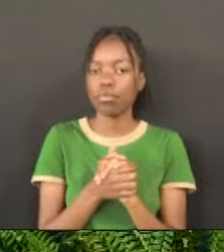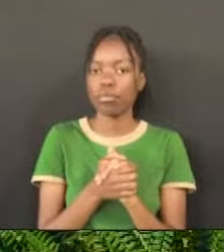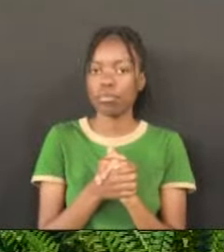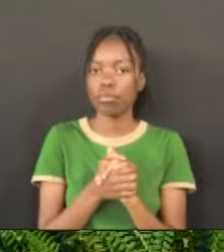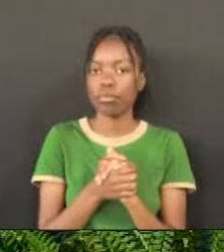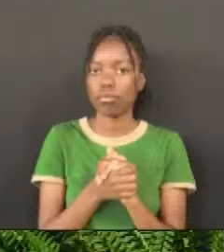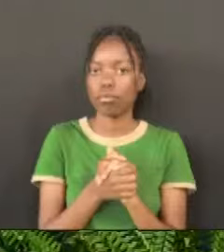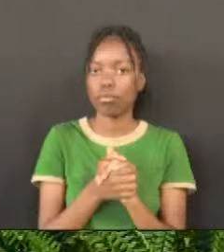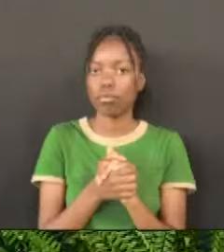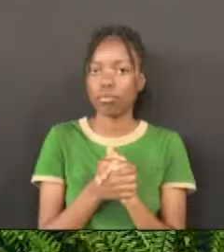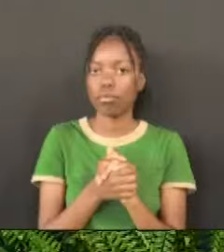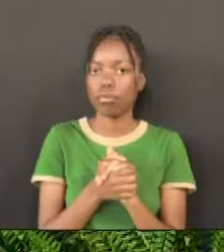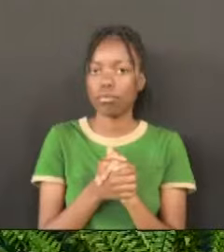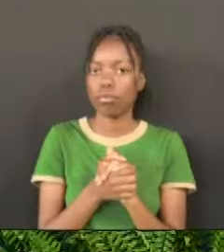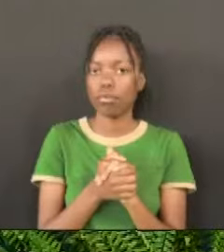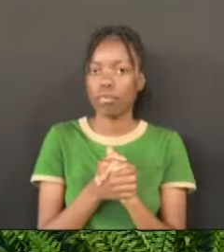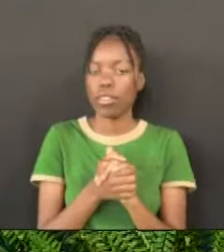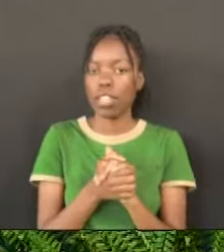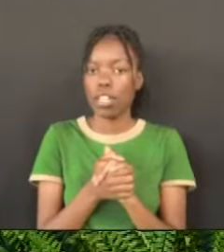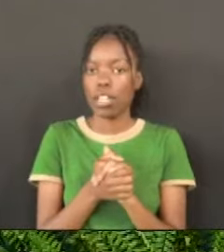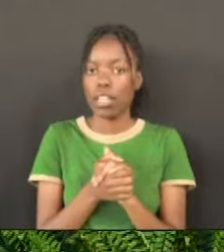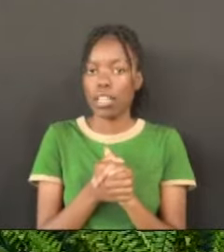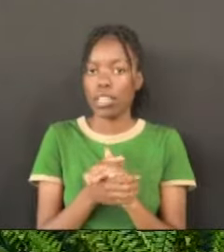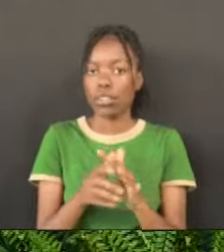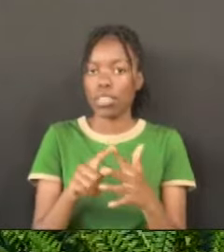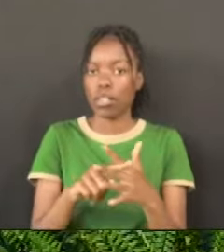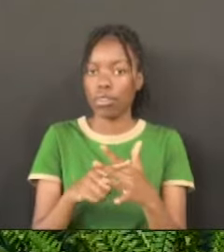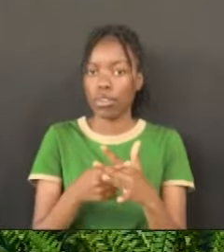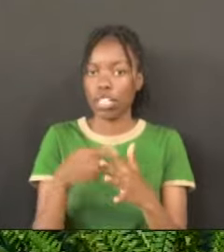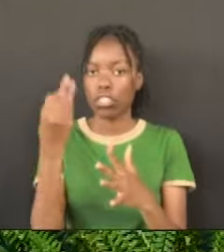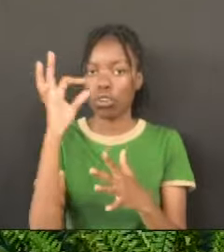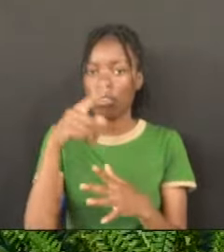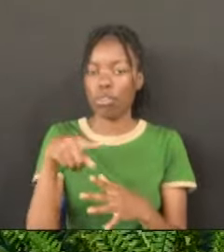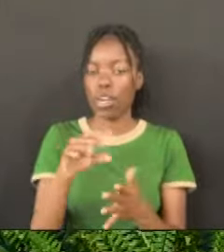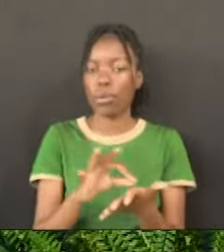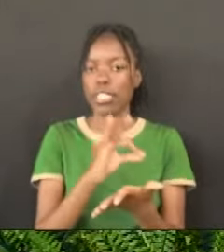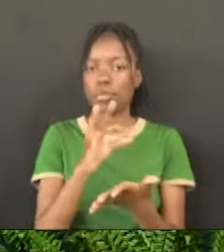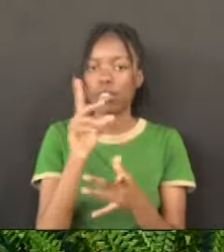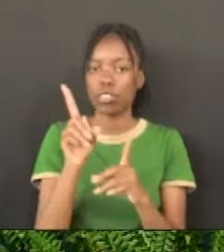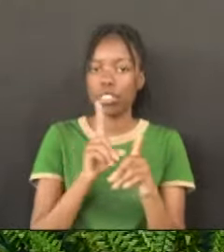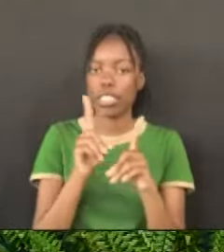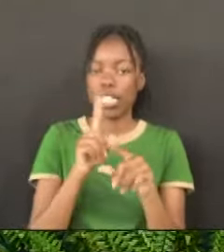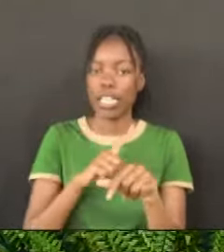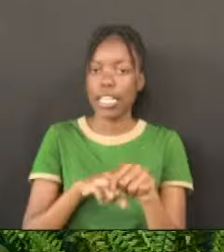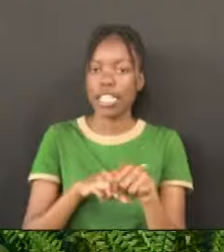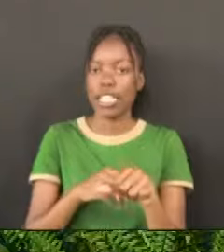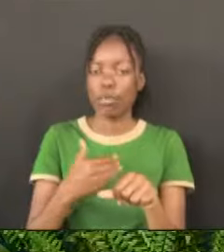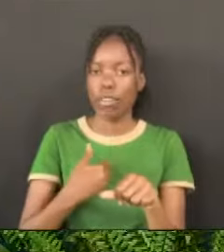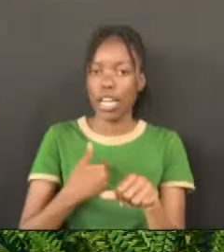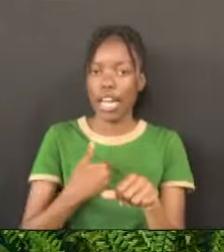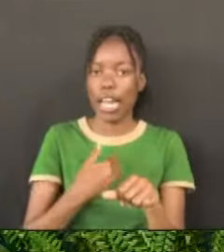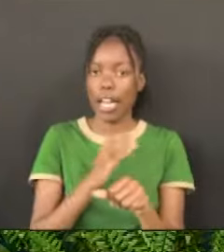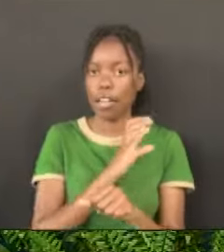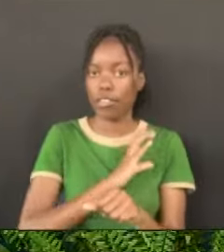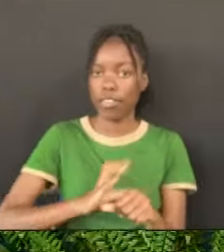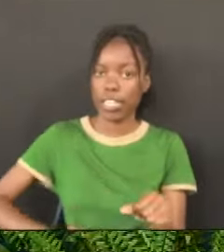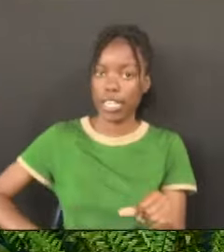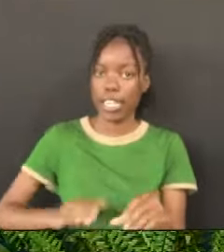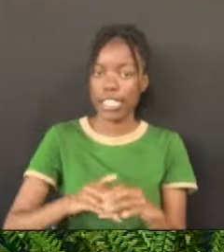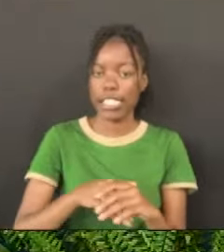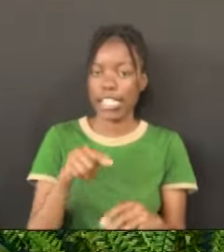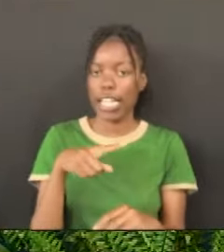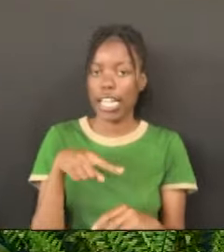So it's the foundation of our spiritual journey. When we have Christ in us, we have laid a